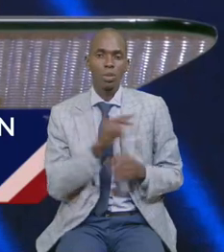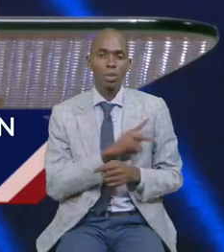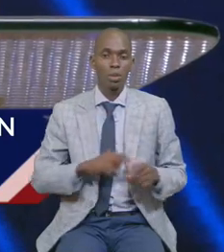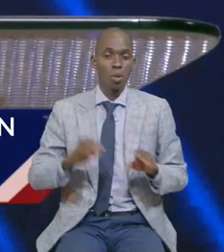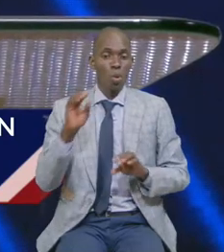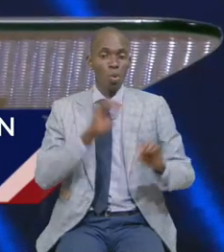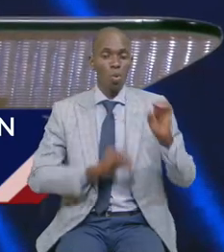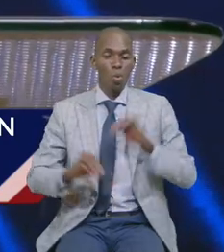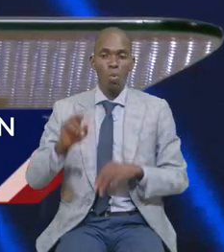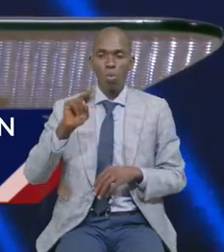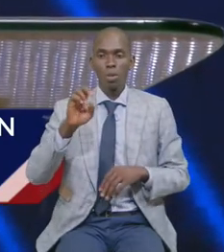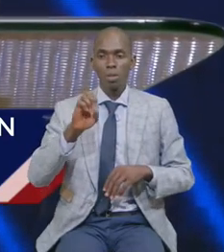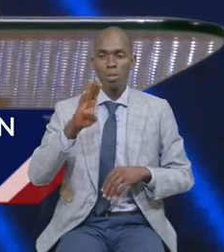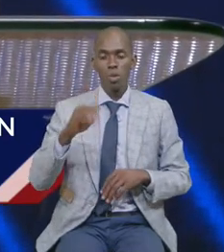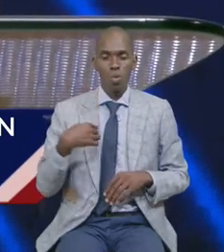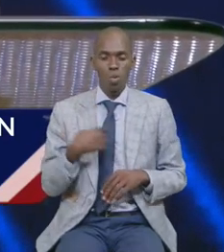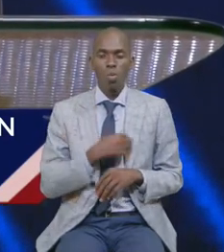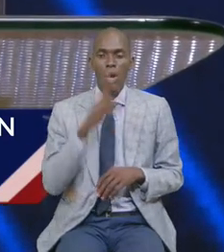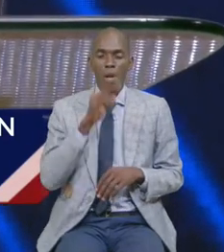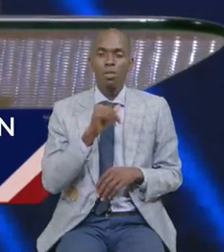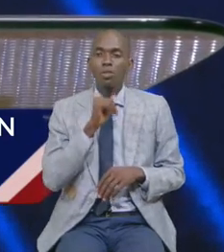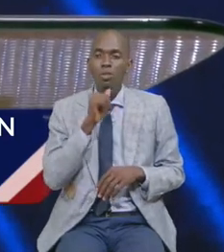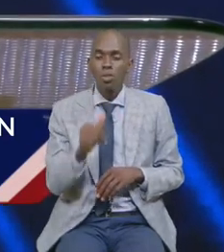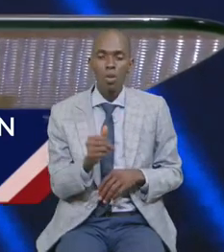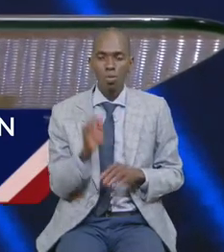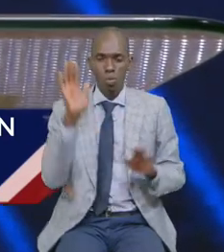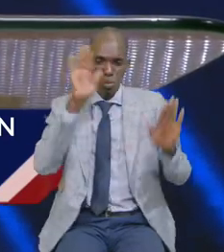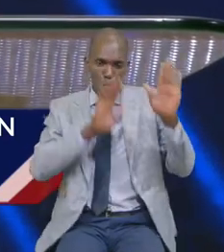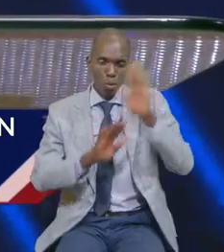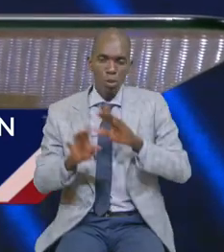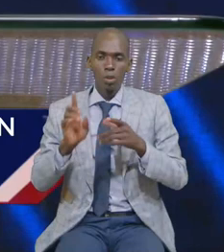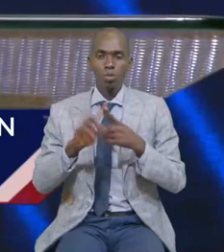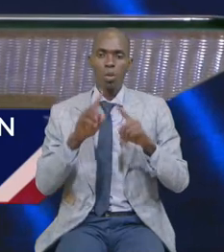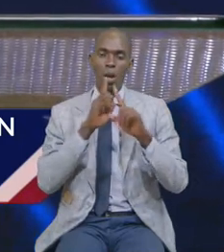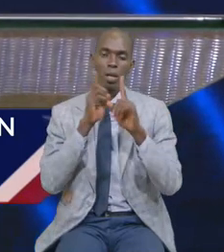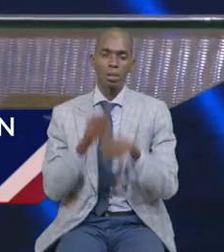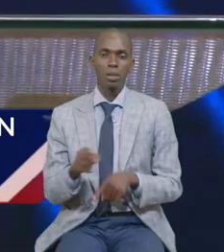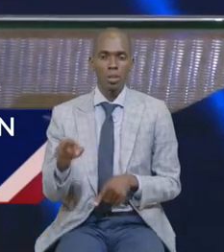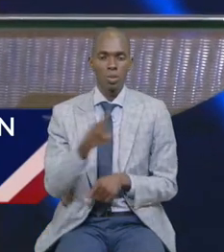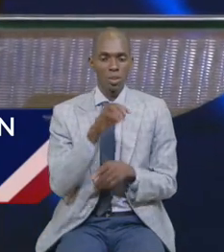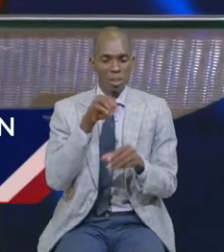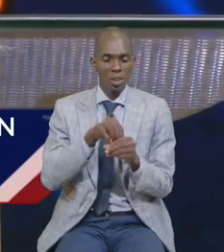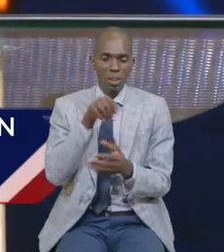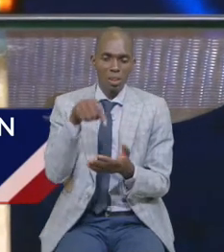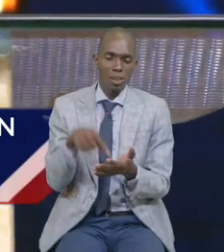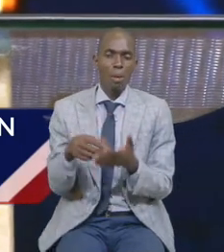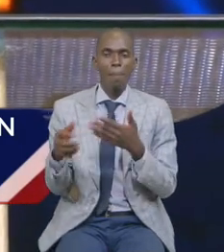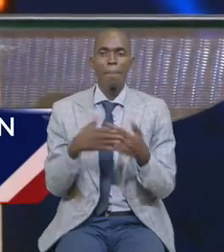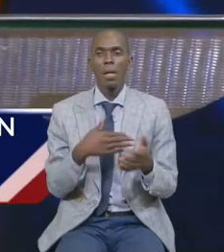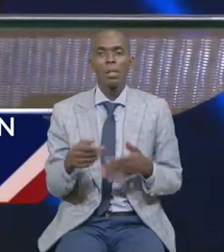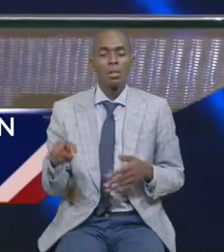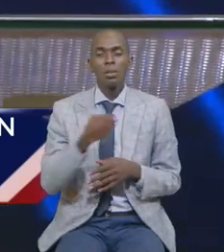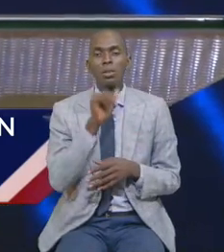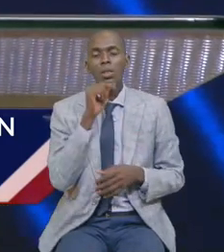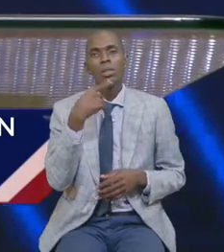when not careful to answer thee in this matter they didn't